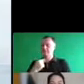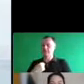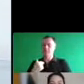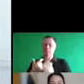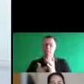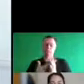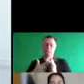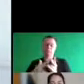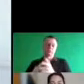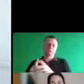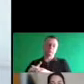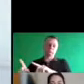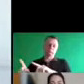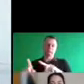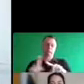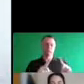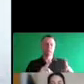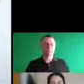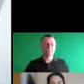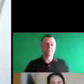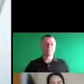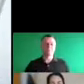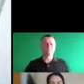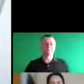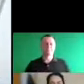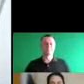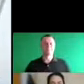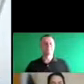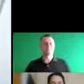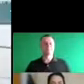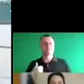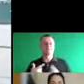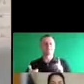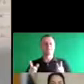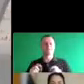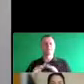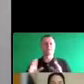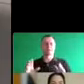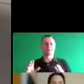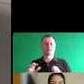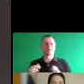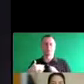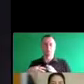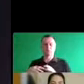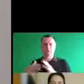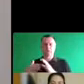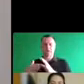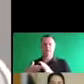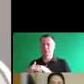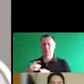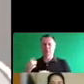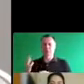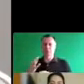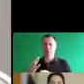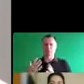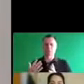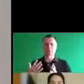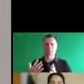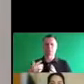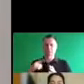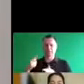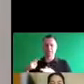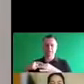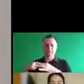reasons. And you become quite clear that there's going to be no answer, or this is not the way to go for asking